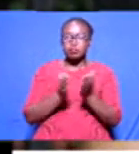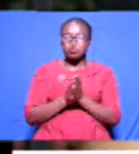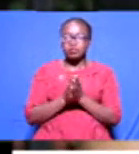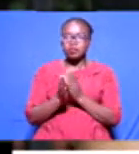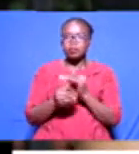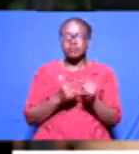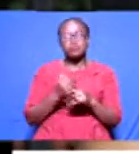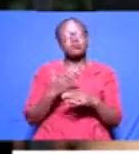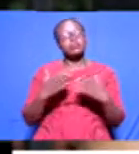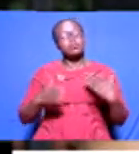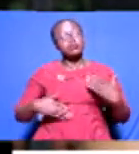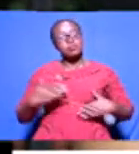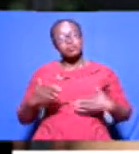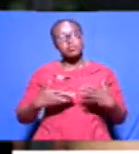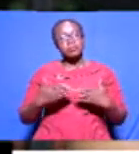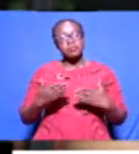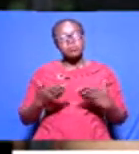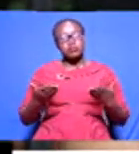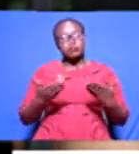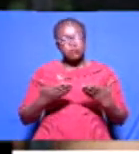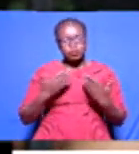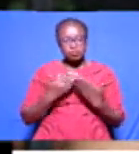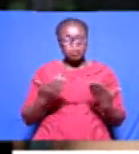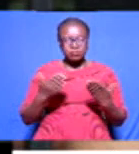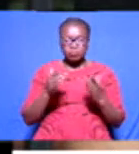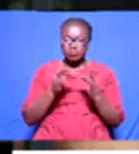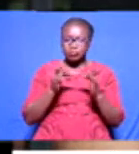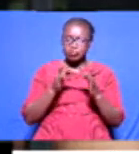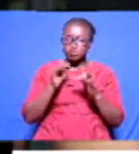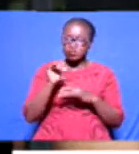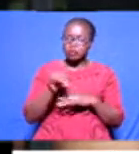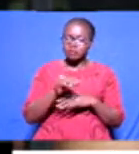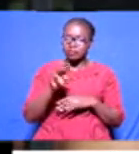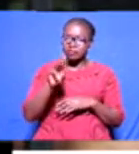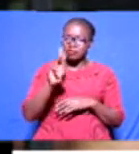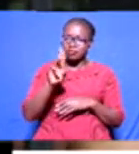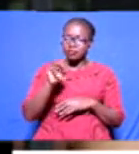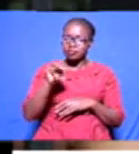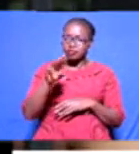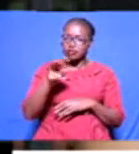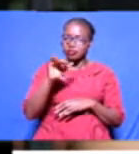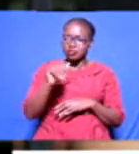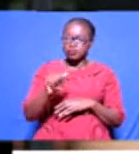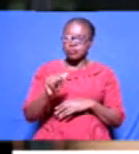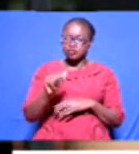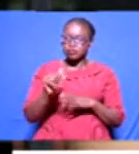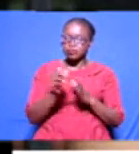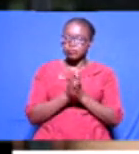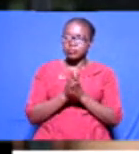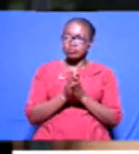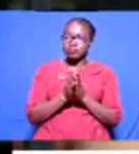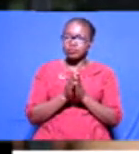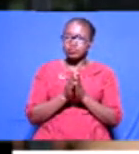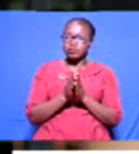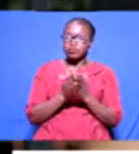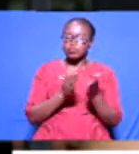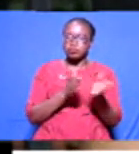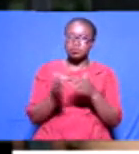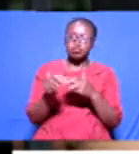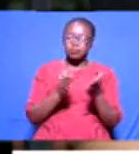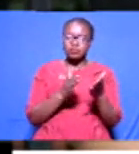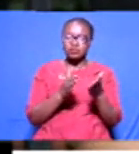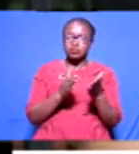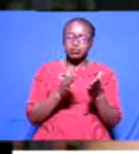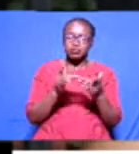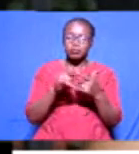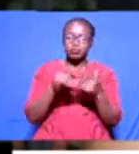now to be bringing Domino's online onto Jumia, which will, of course, offer Domino's the opportunity to, you know,